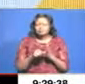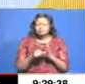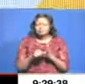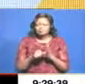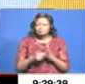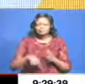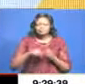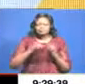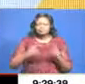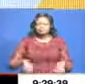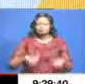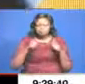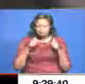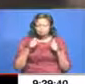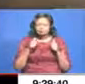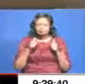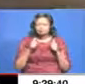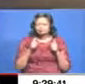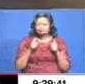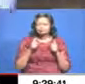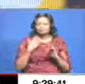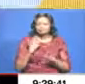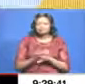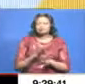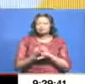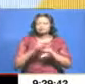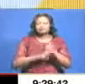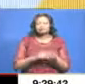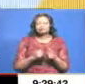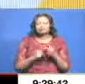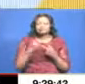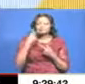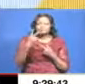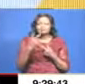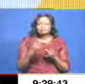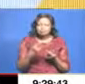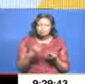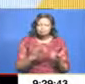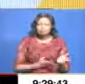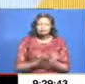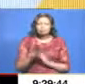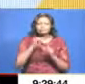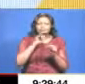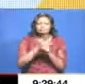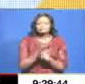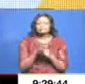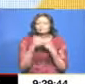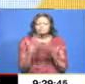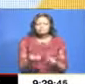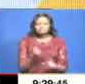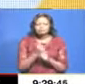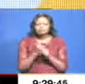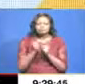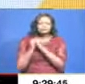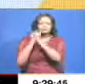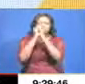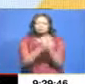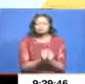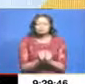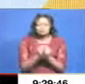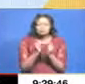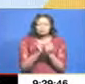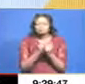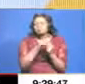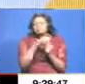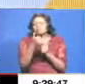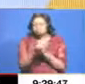in unprecedented times, and we have seen through the pandemic how working together with non-traditional